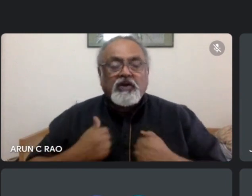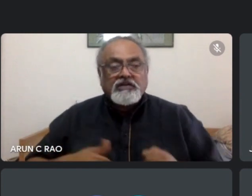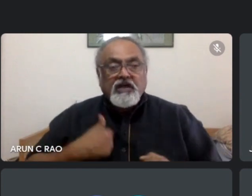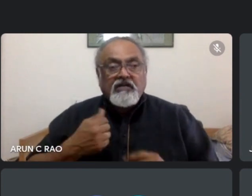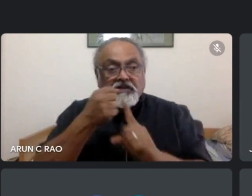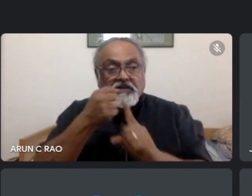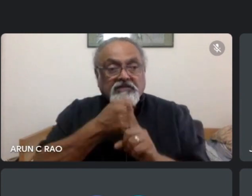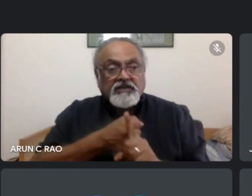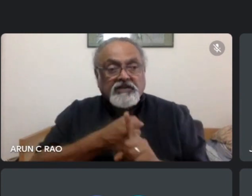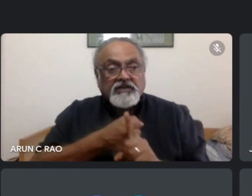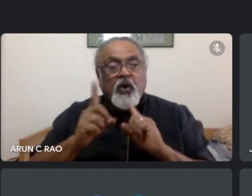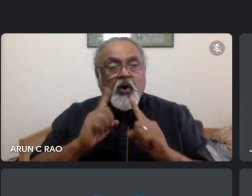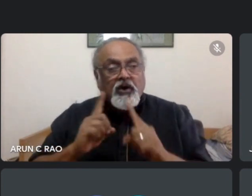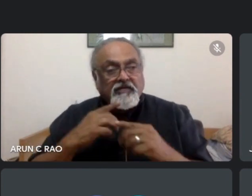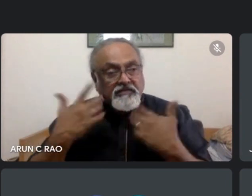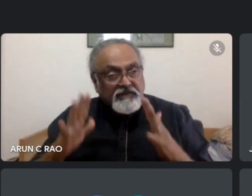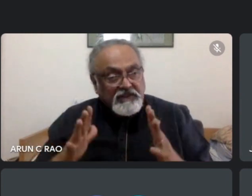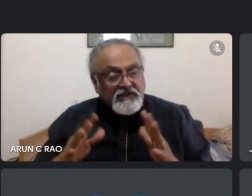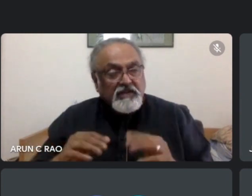sort of talk that I gave,